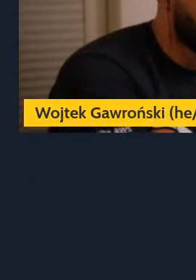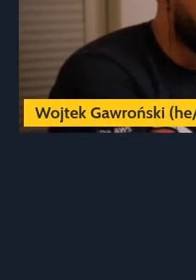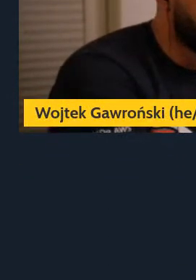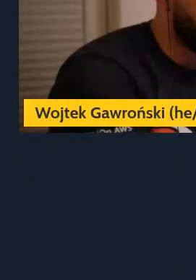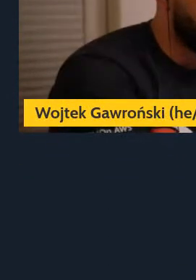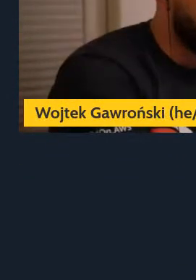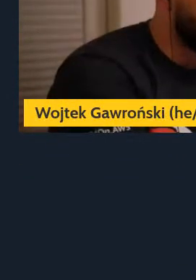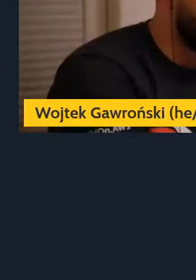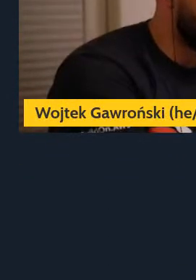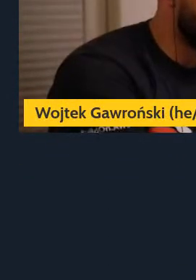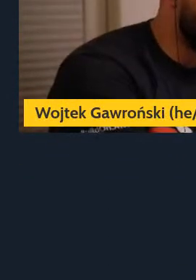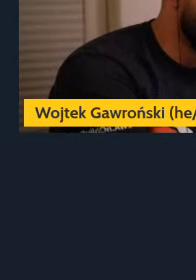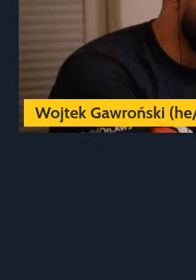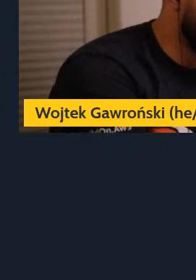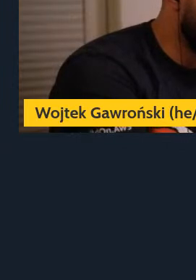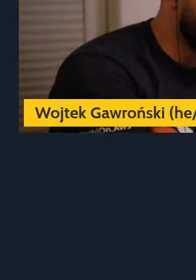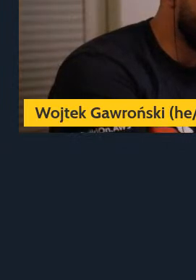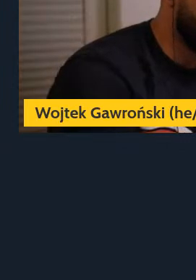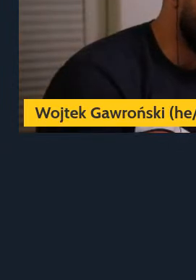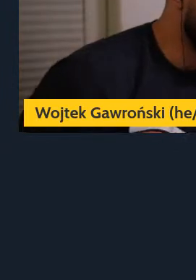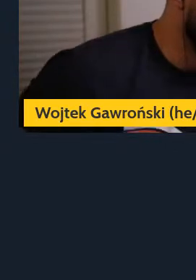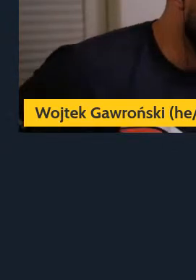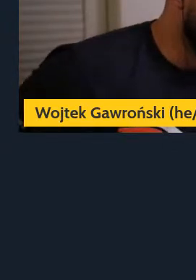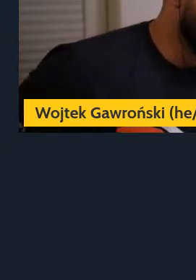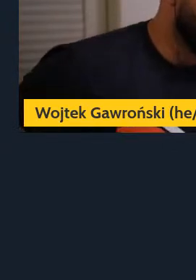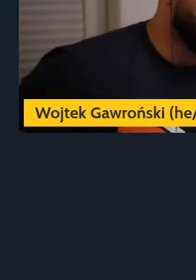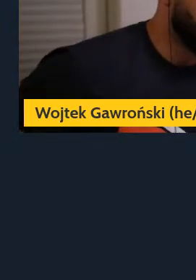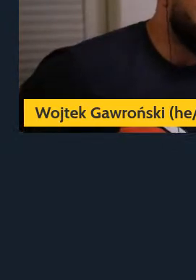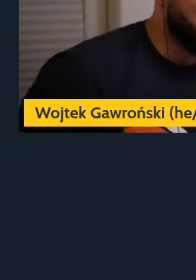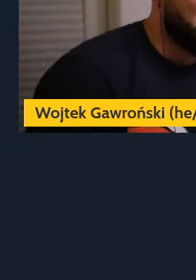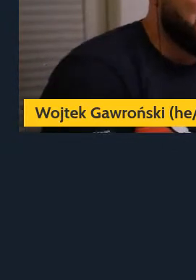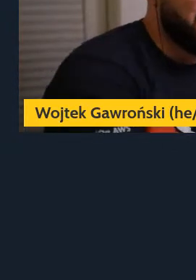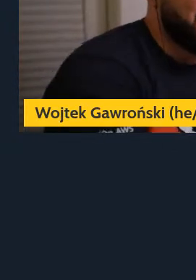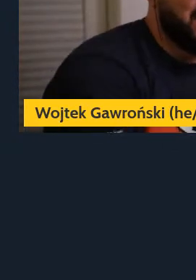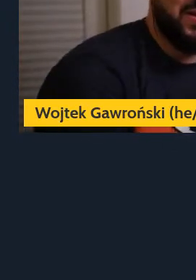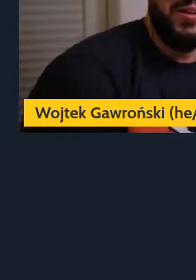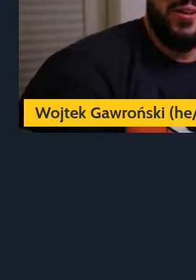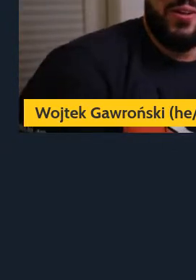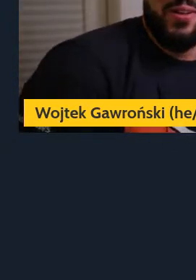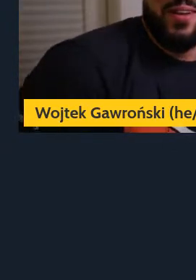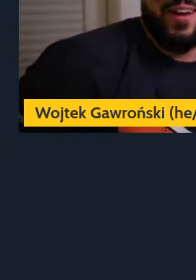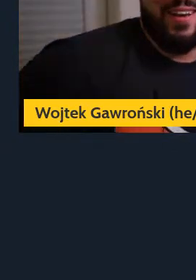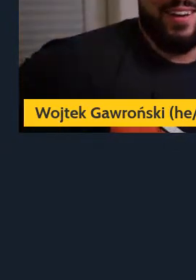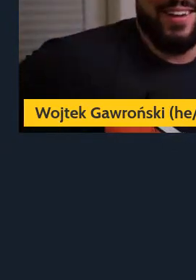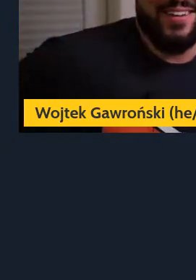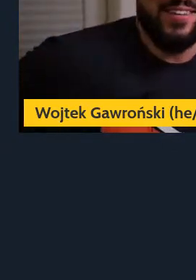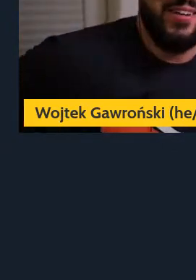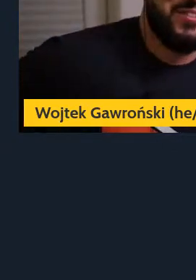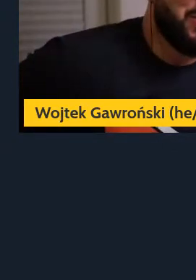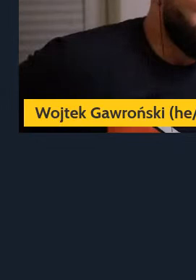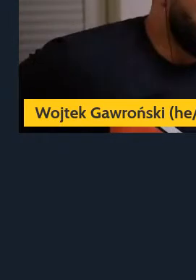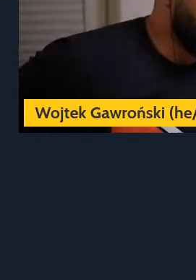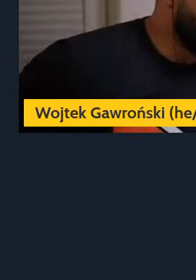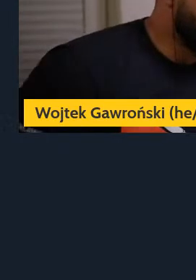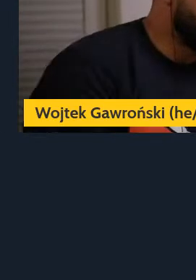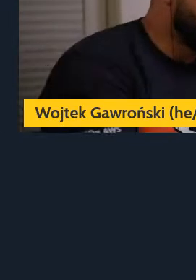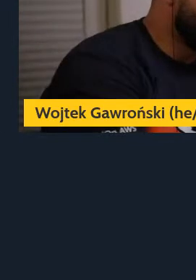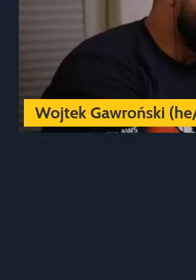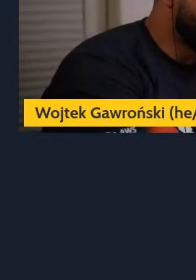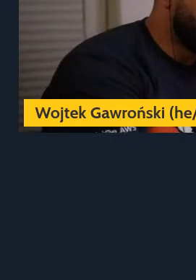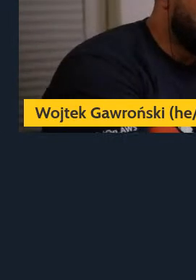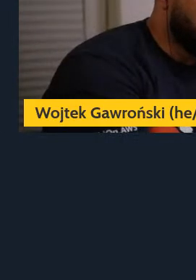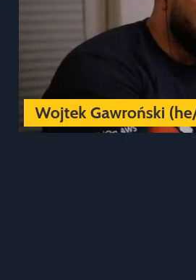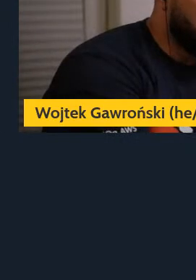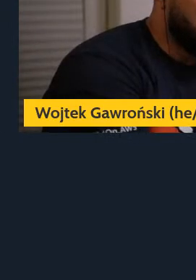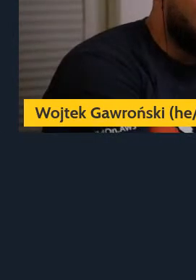In the meantime, Andra joined us. Yeah. Hi again. Hi again. So